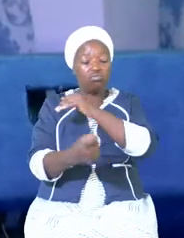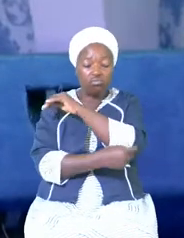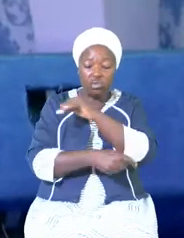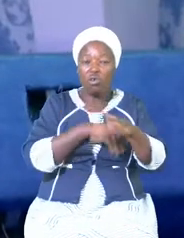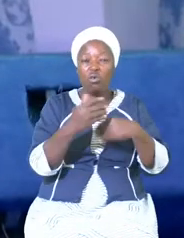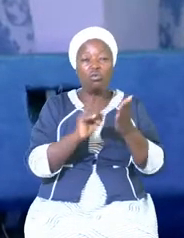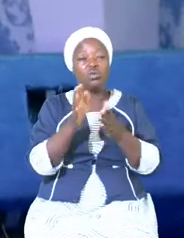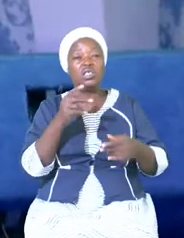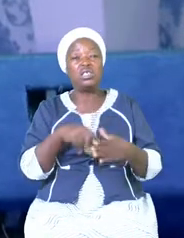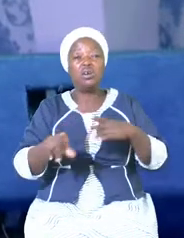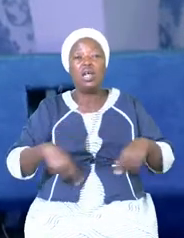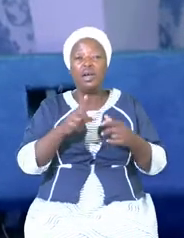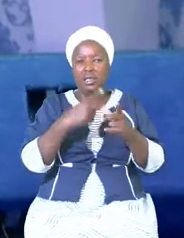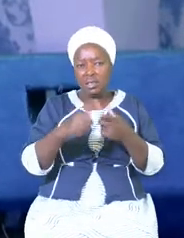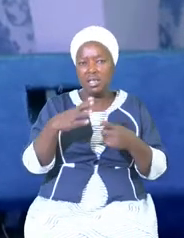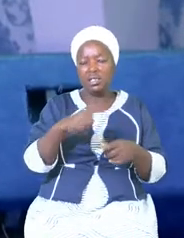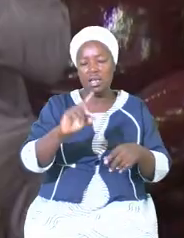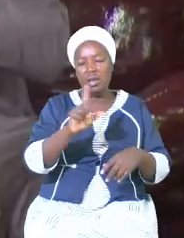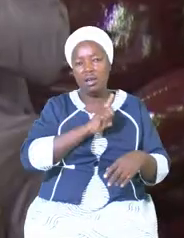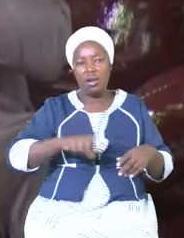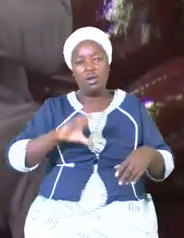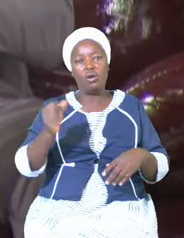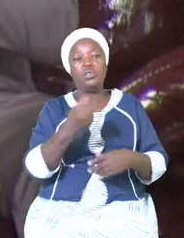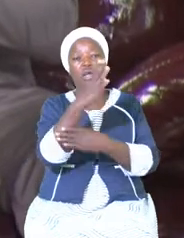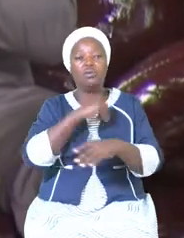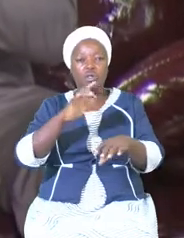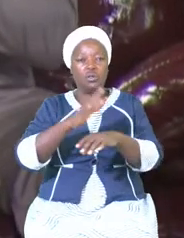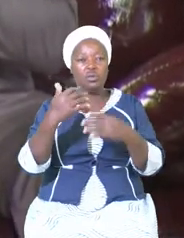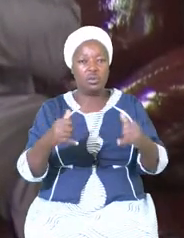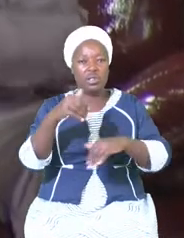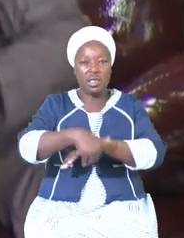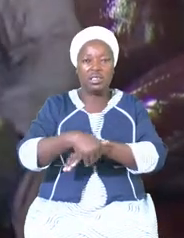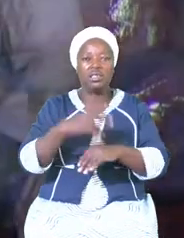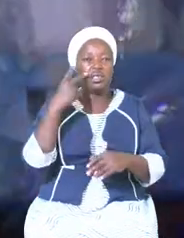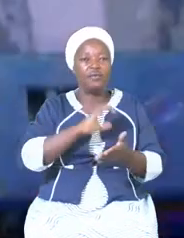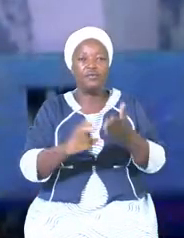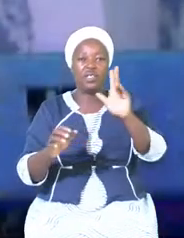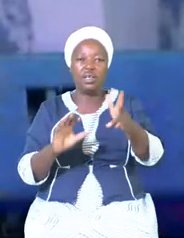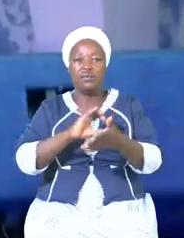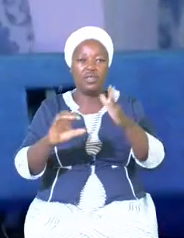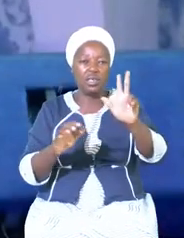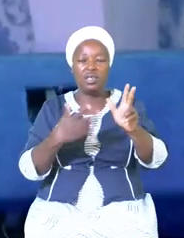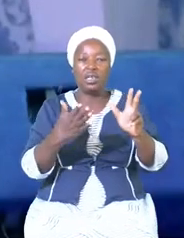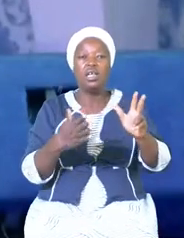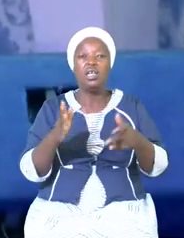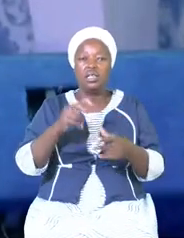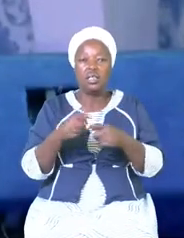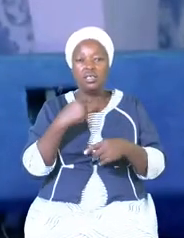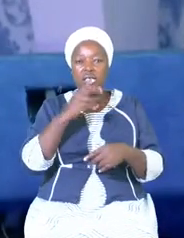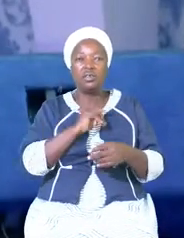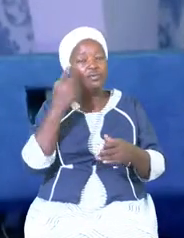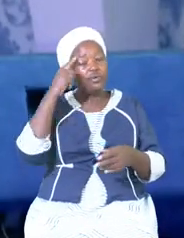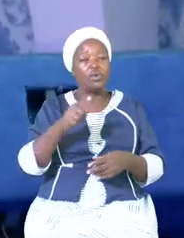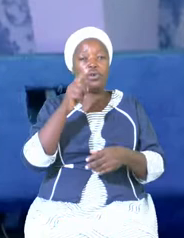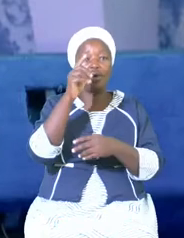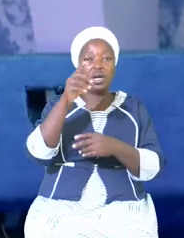then the Lord's hand will touch you tonight. Look at verse 3 there. In verse 3 there, it tells us, for your hands